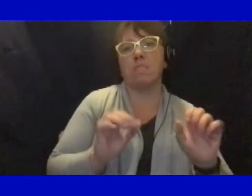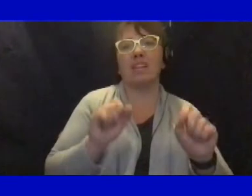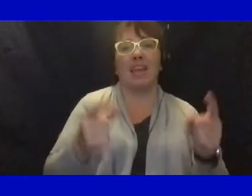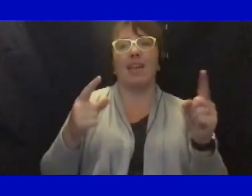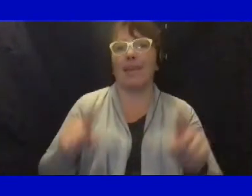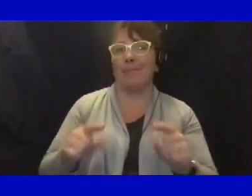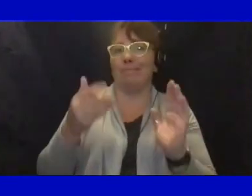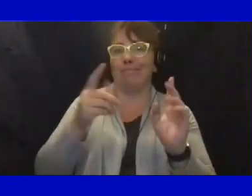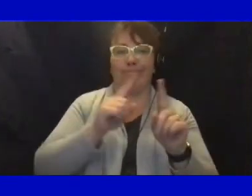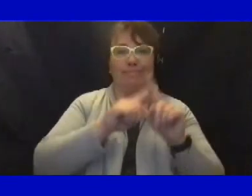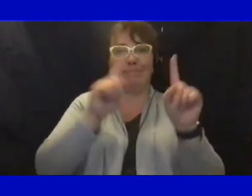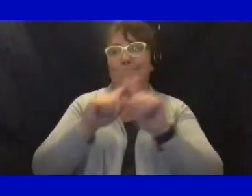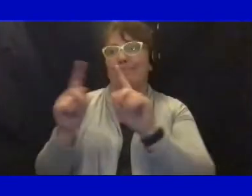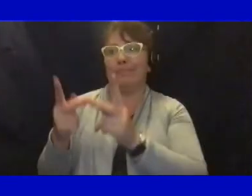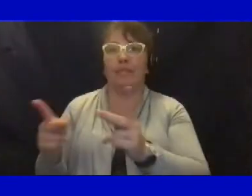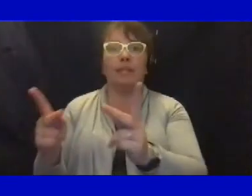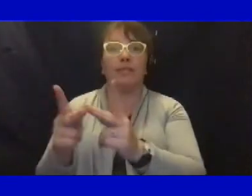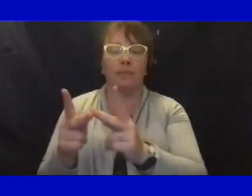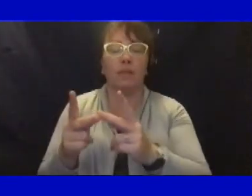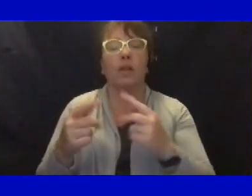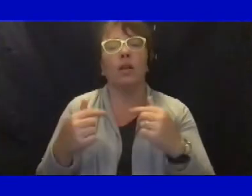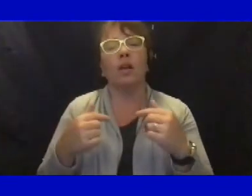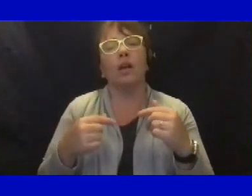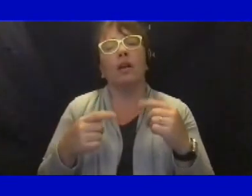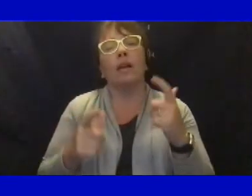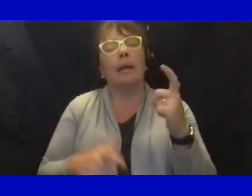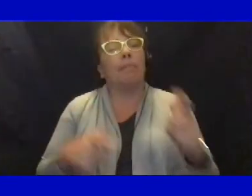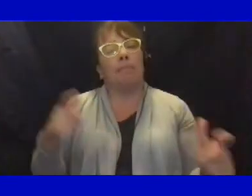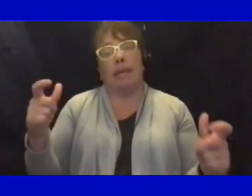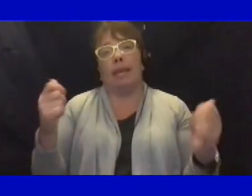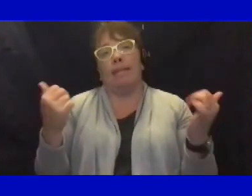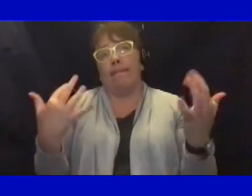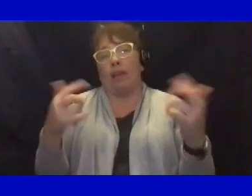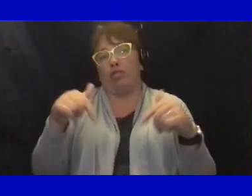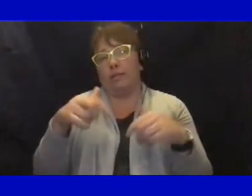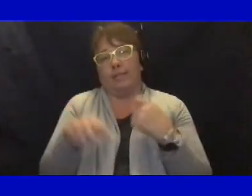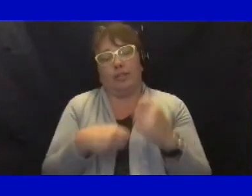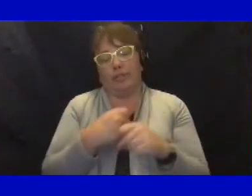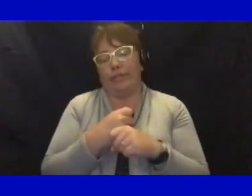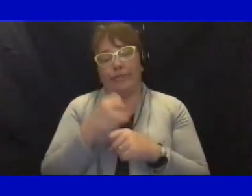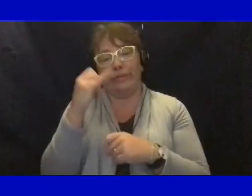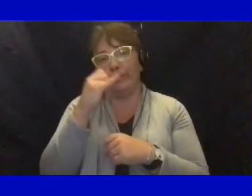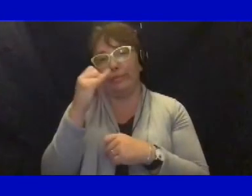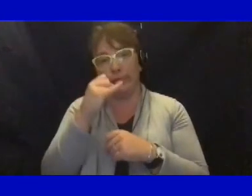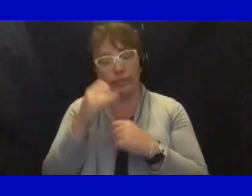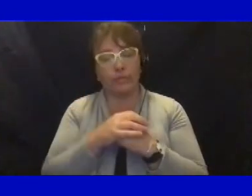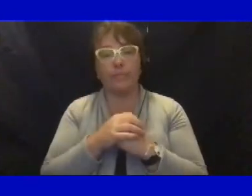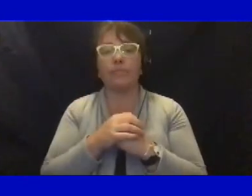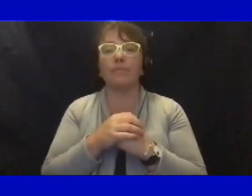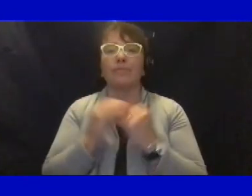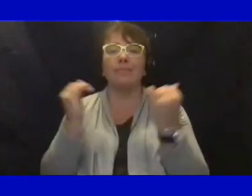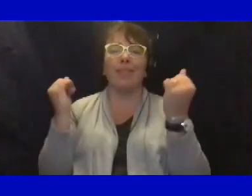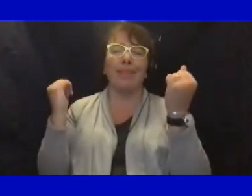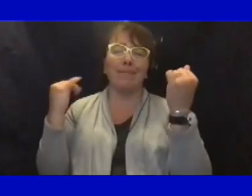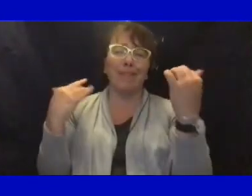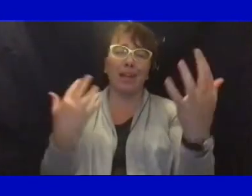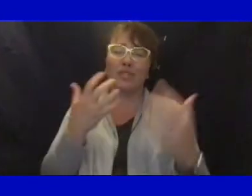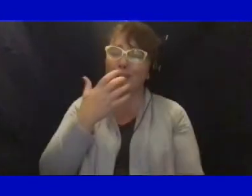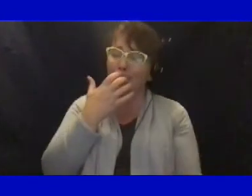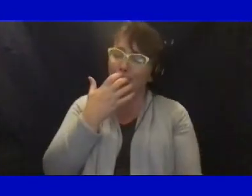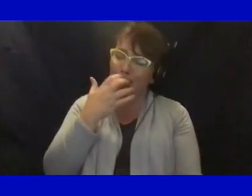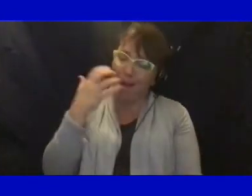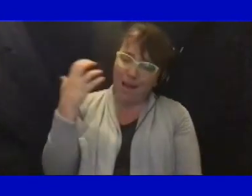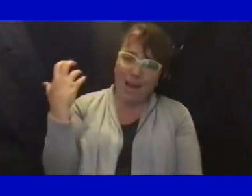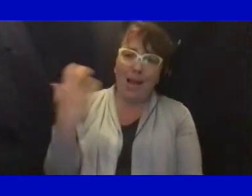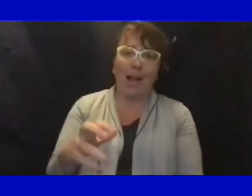Big fires we've had this year, and Jason showed really clearly that these fires burned hot. And that's important